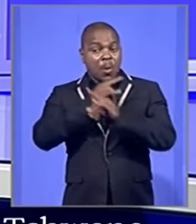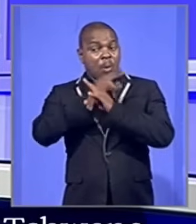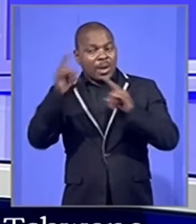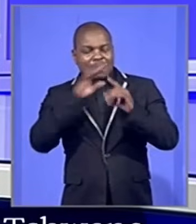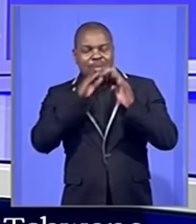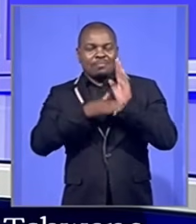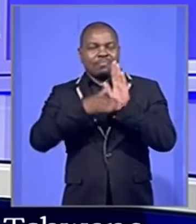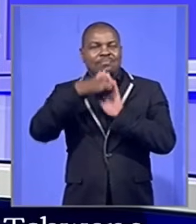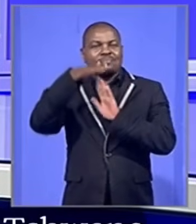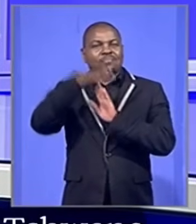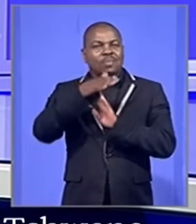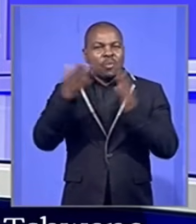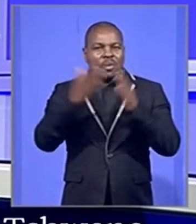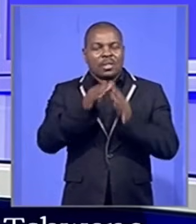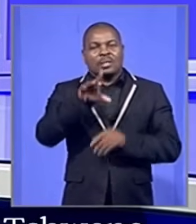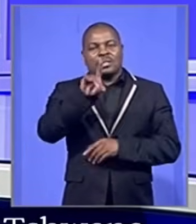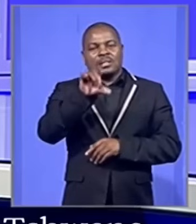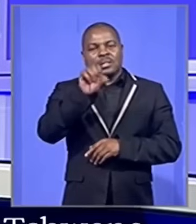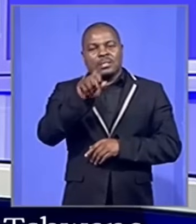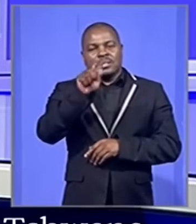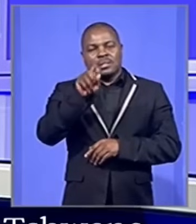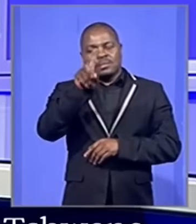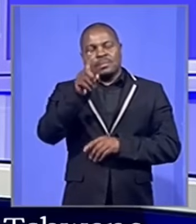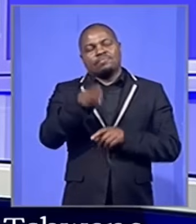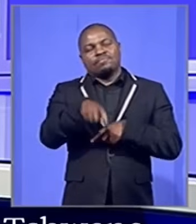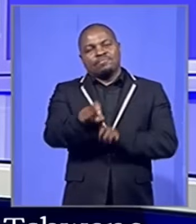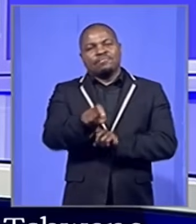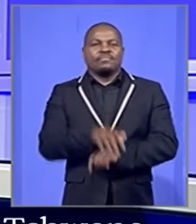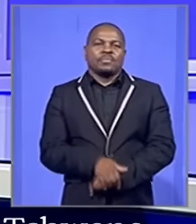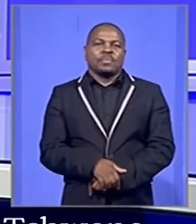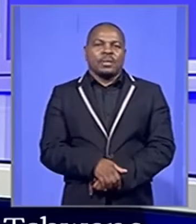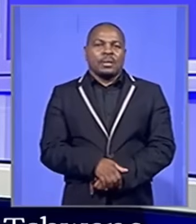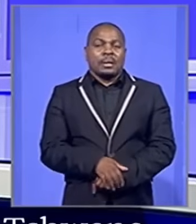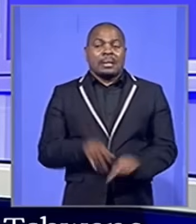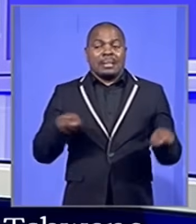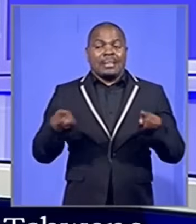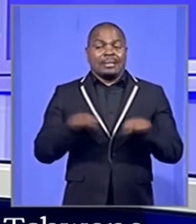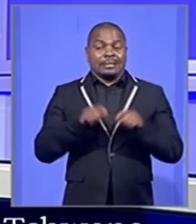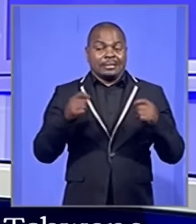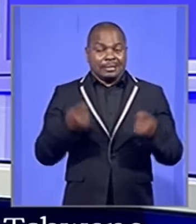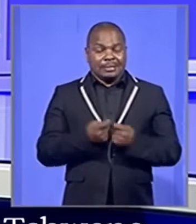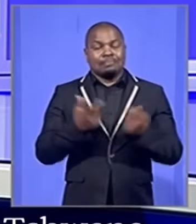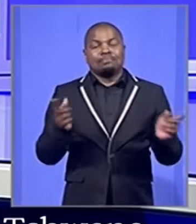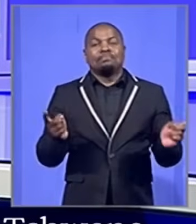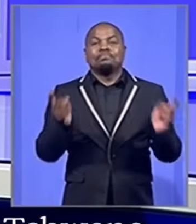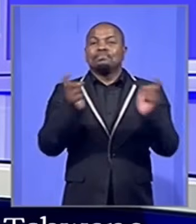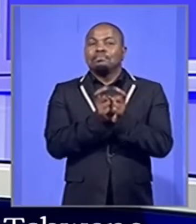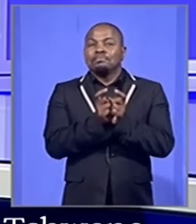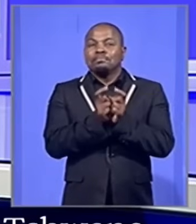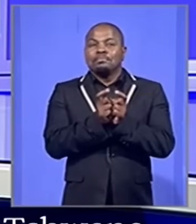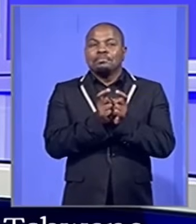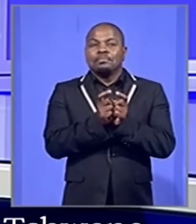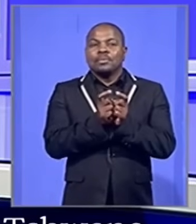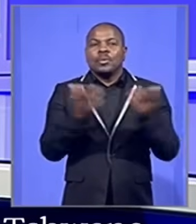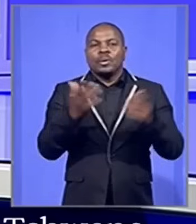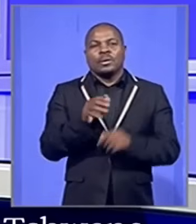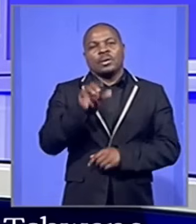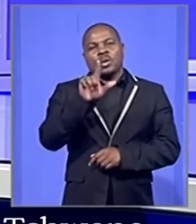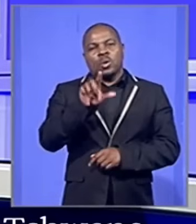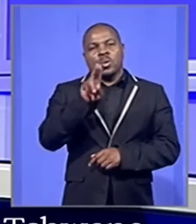tsoramago maemo a pele lokong ya DStv Premiership. Dihlopha tše ka bobedi di tla nkgišetšana mahwafa lepatlelong